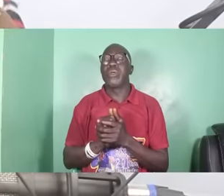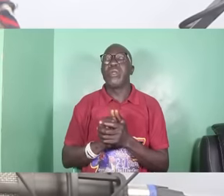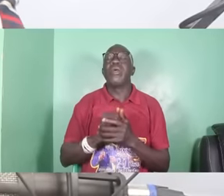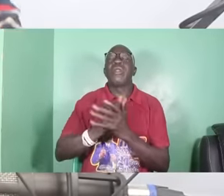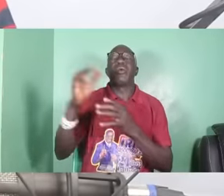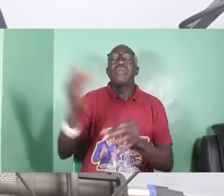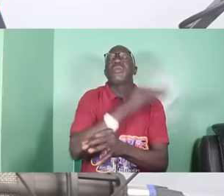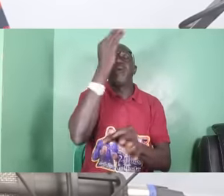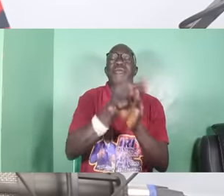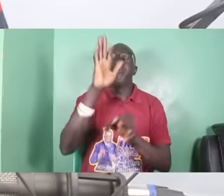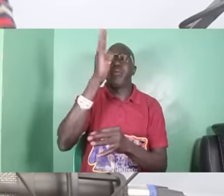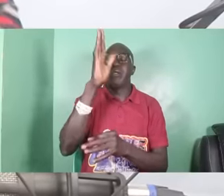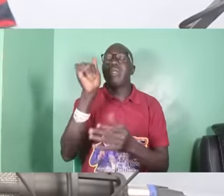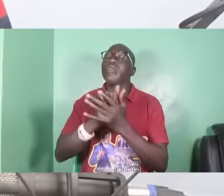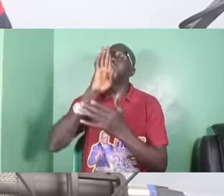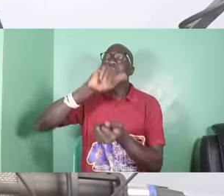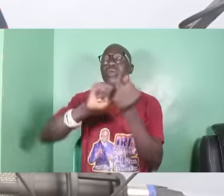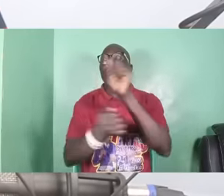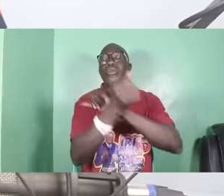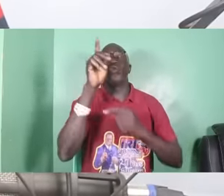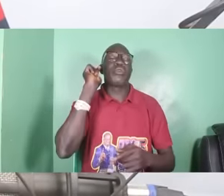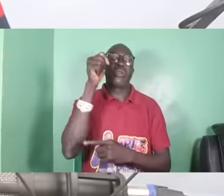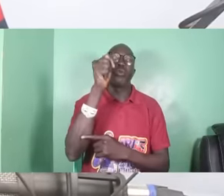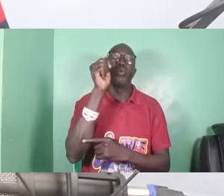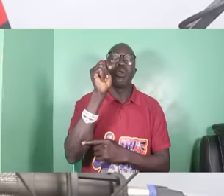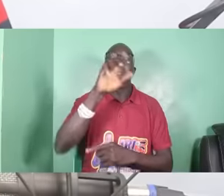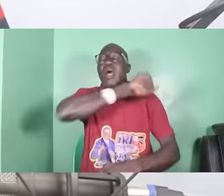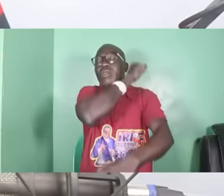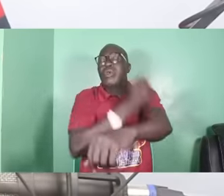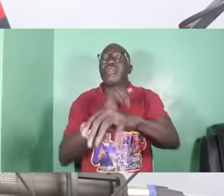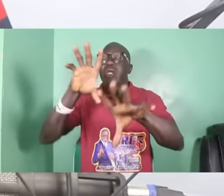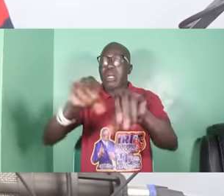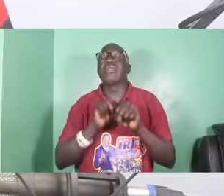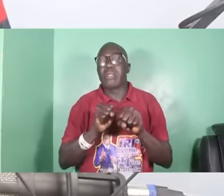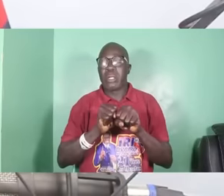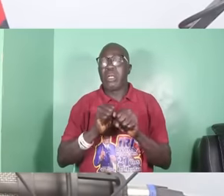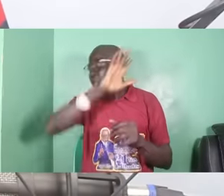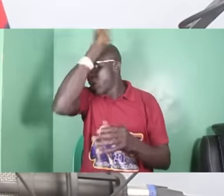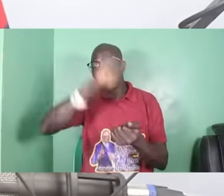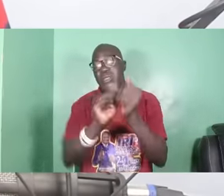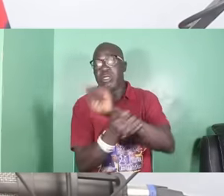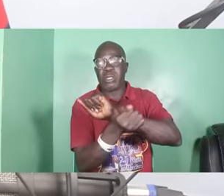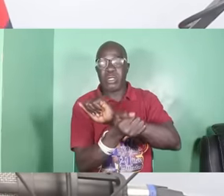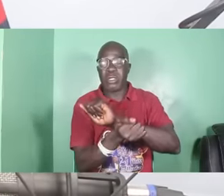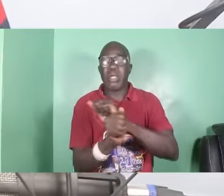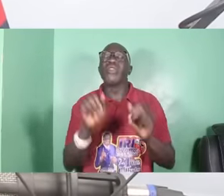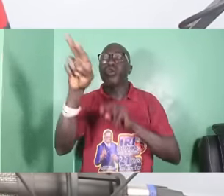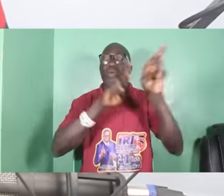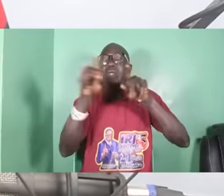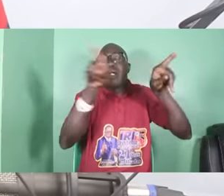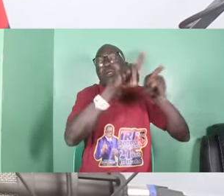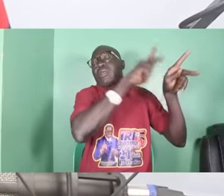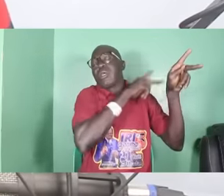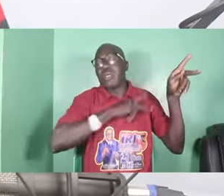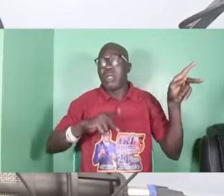yeah, yeah, yeah, yeah, yeah, yeah, yeah, yeah, yeah, yeah, yeah, yeah, yeah, yeah, yeah, yeah, yeah, yeah, yeah, yeah, yeah, yeah, yeah,